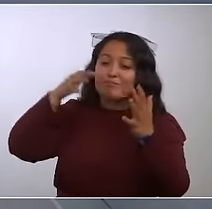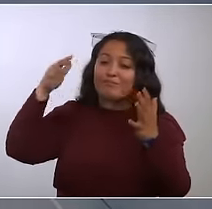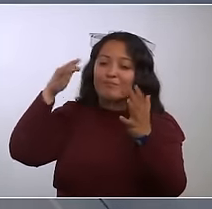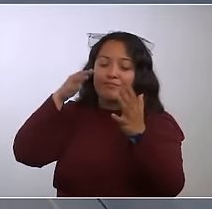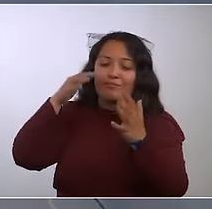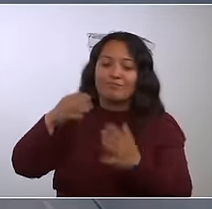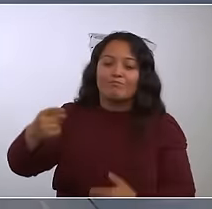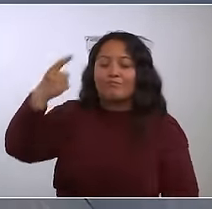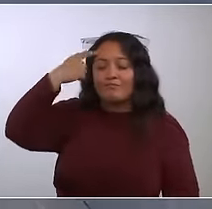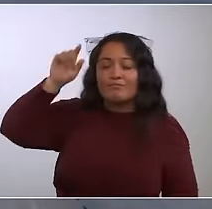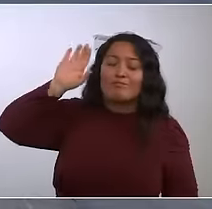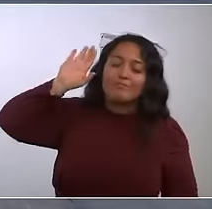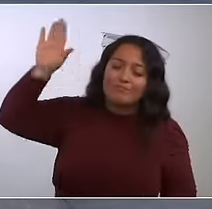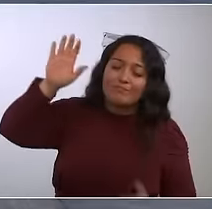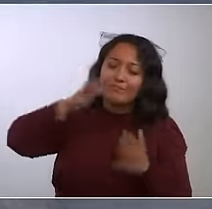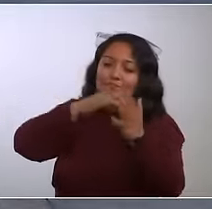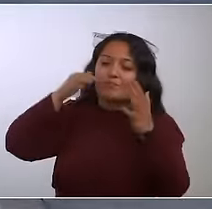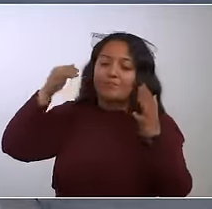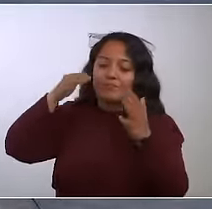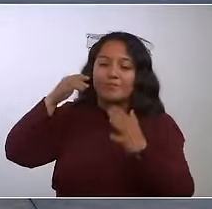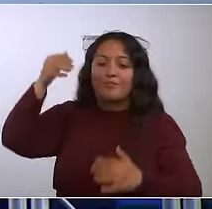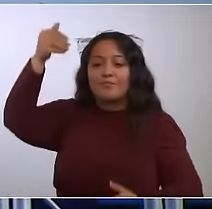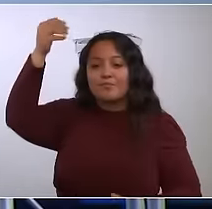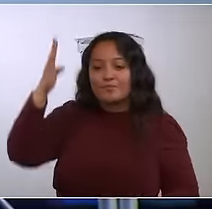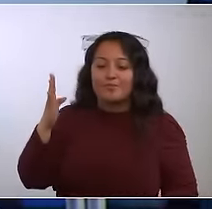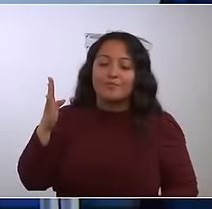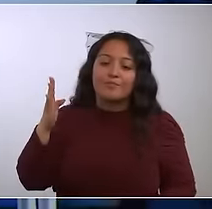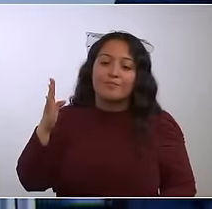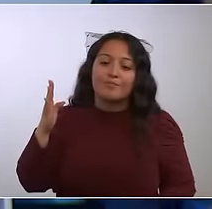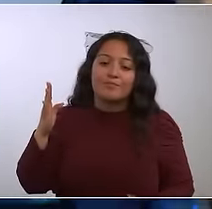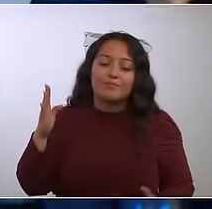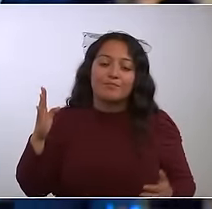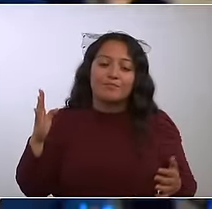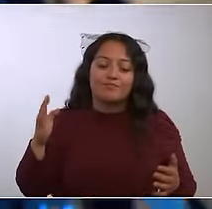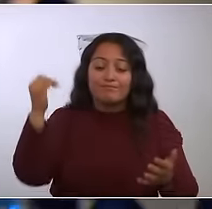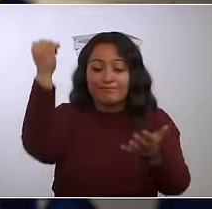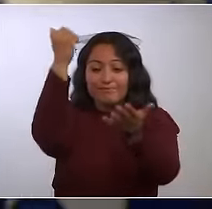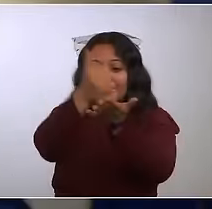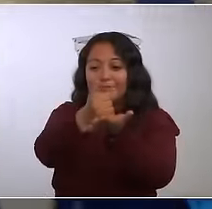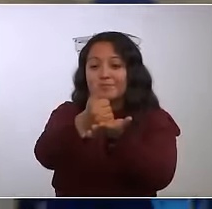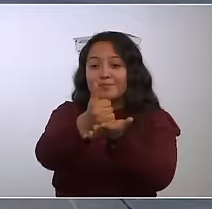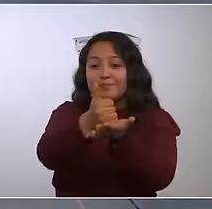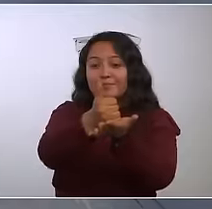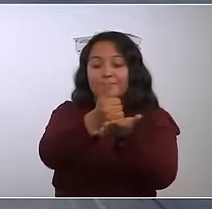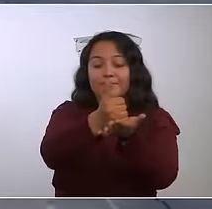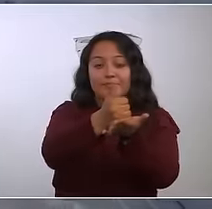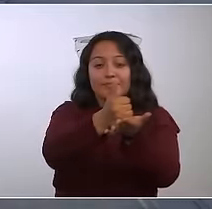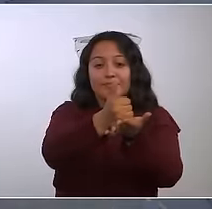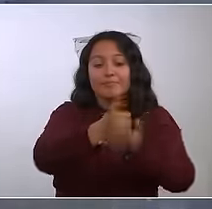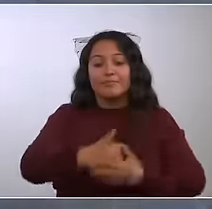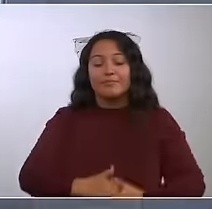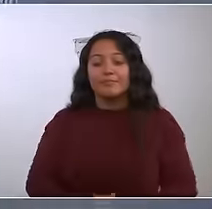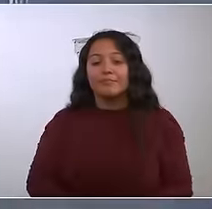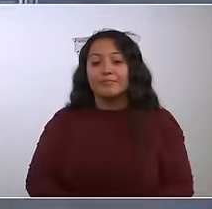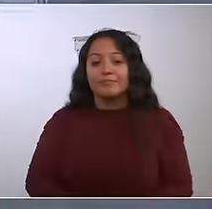la gloria. For the glory de Dios. Of God. Amen. Amen.